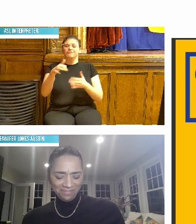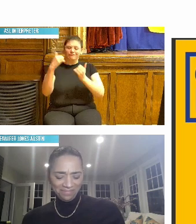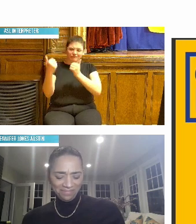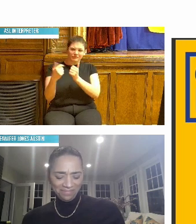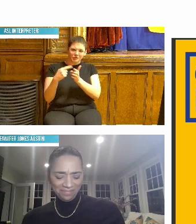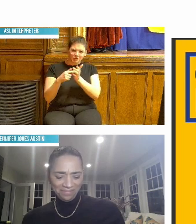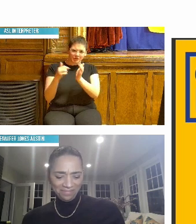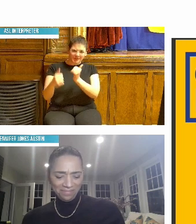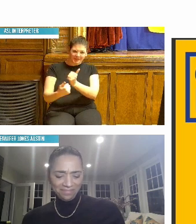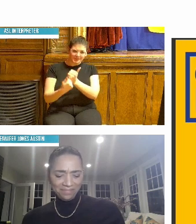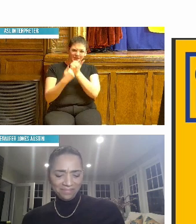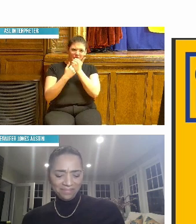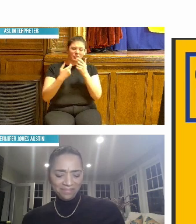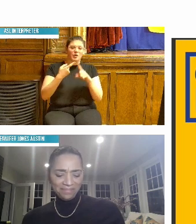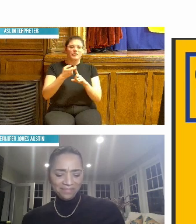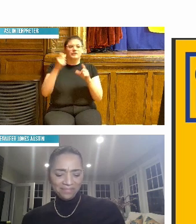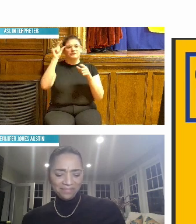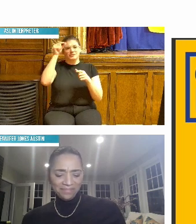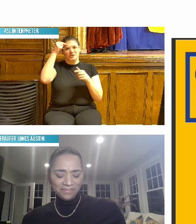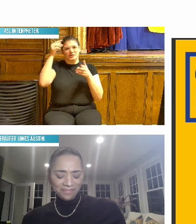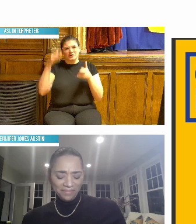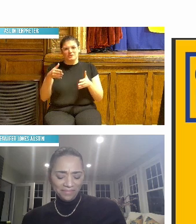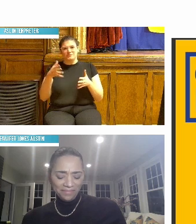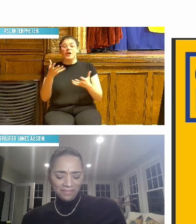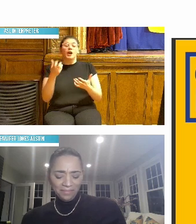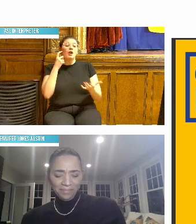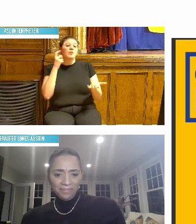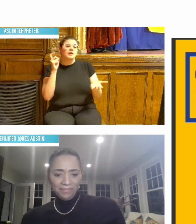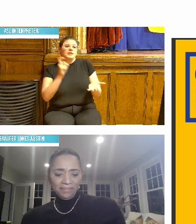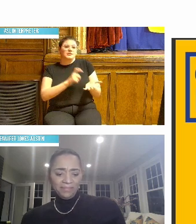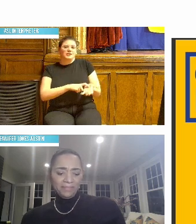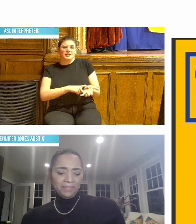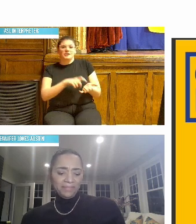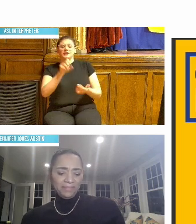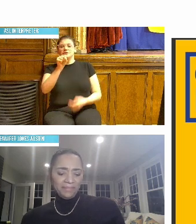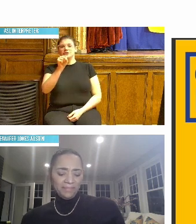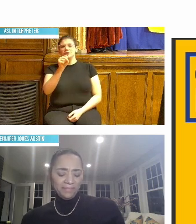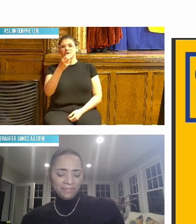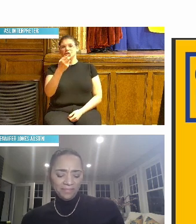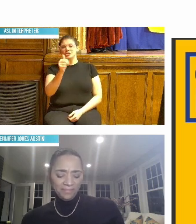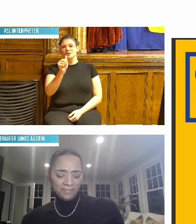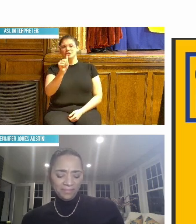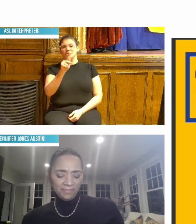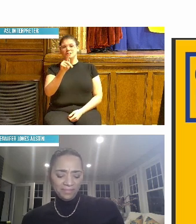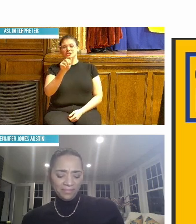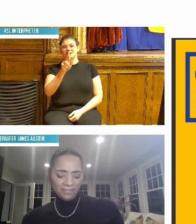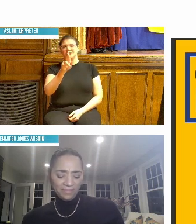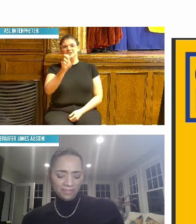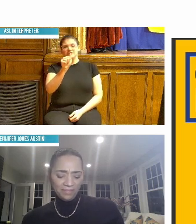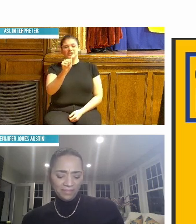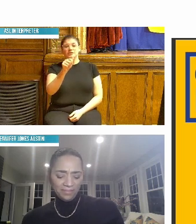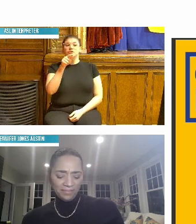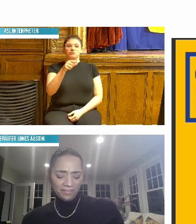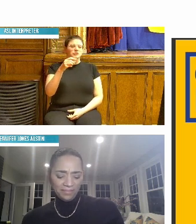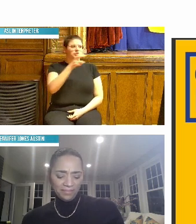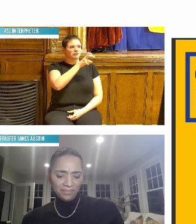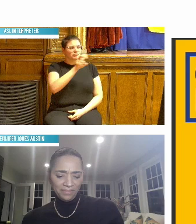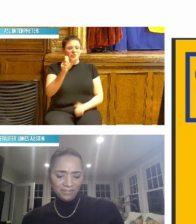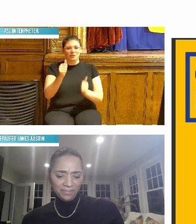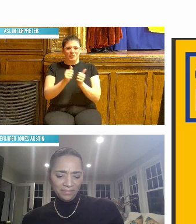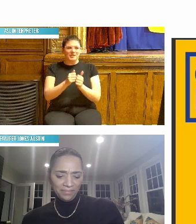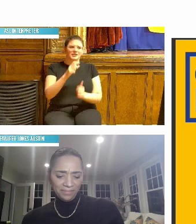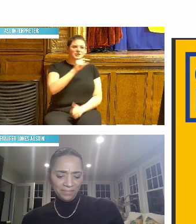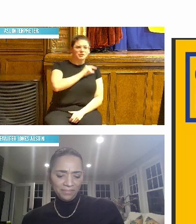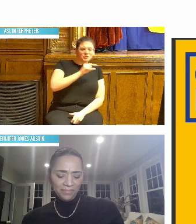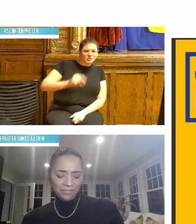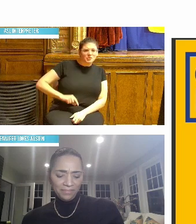And I want to acknowledge that Shakira has certainly been traveling with us, and she was in Queens with us in Buffalo, and we are grateful for